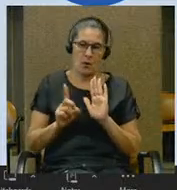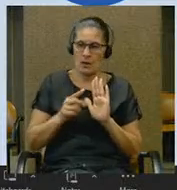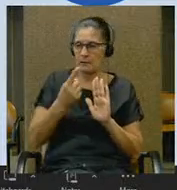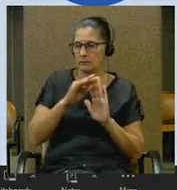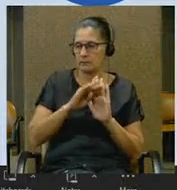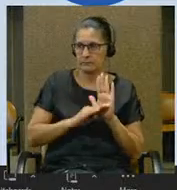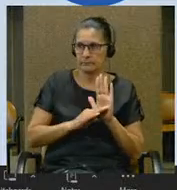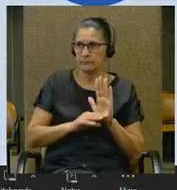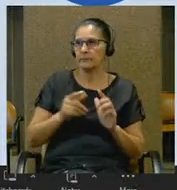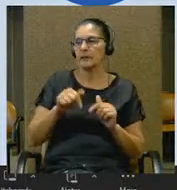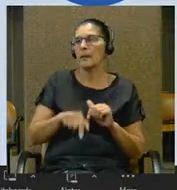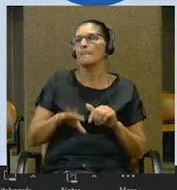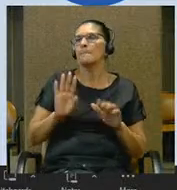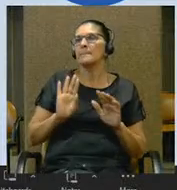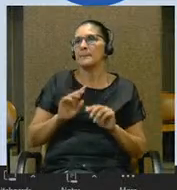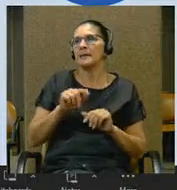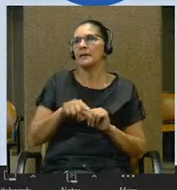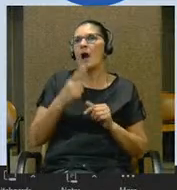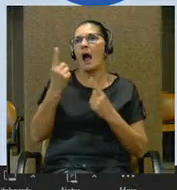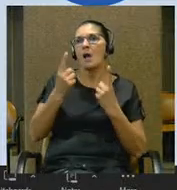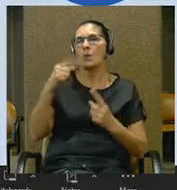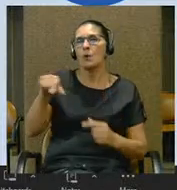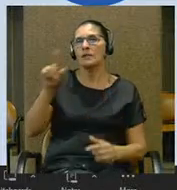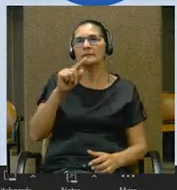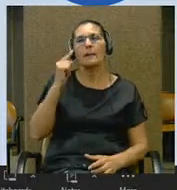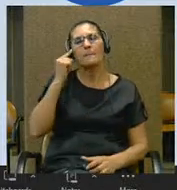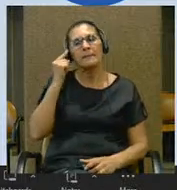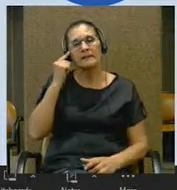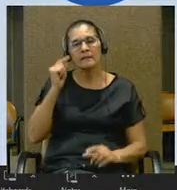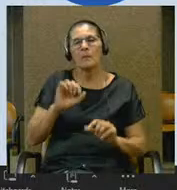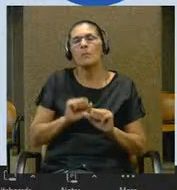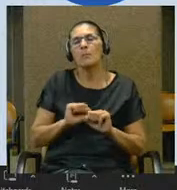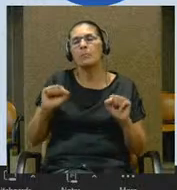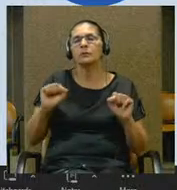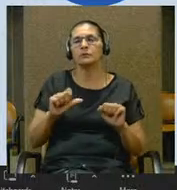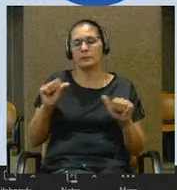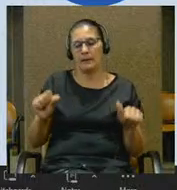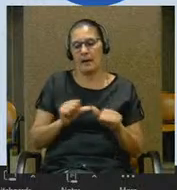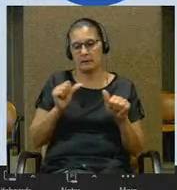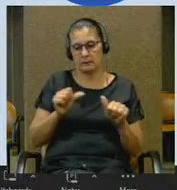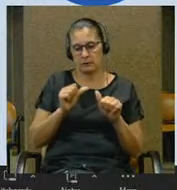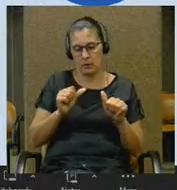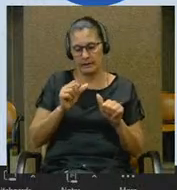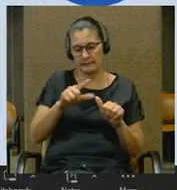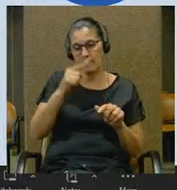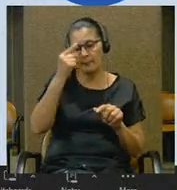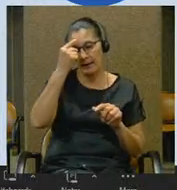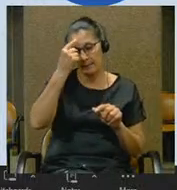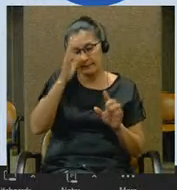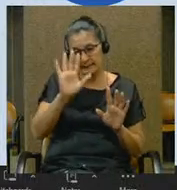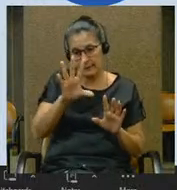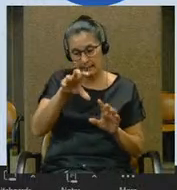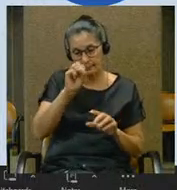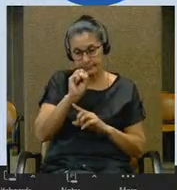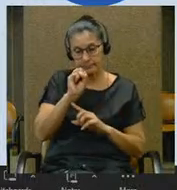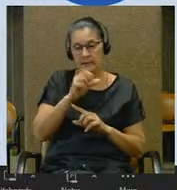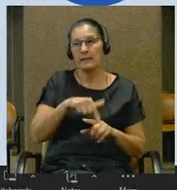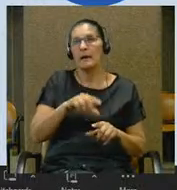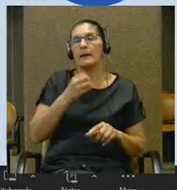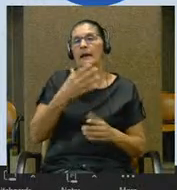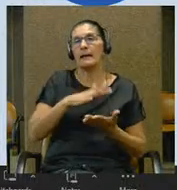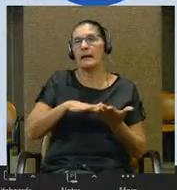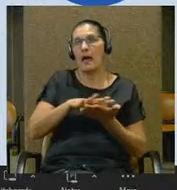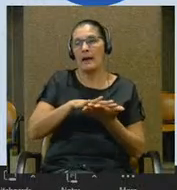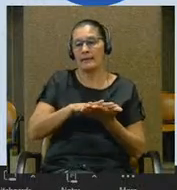a checklist. It is just some reflections regarding some actions that can be taken